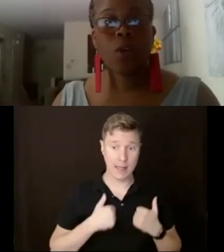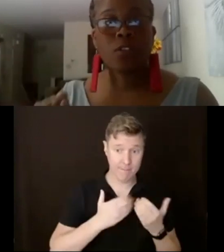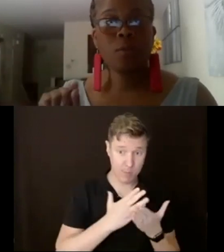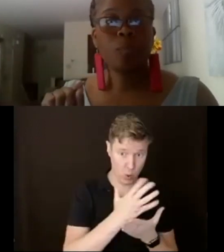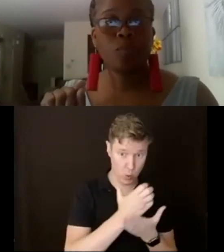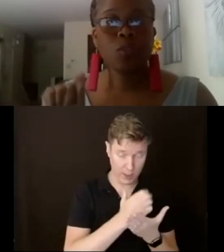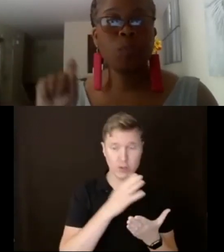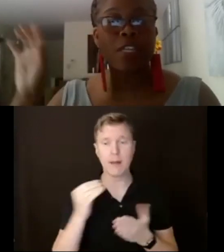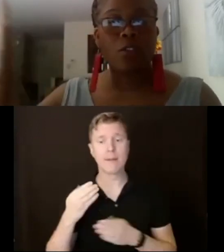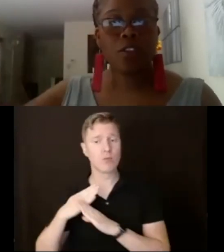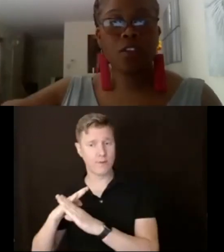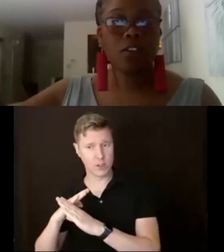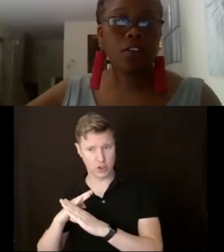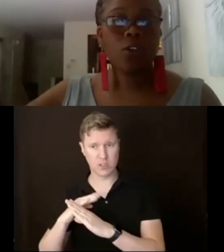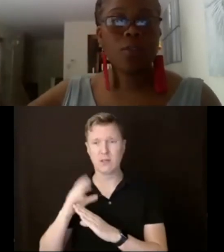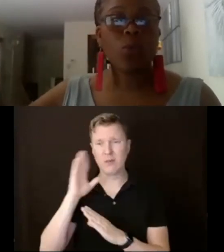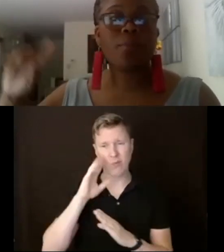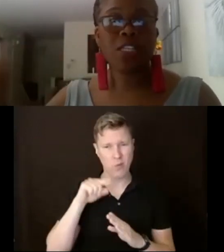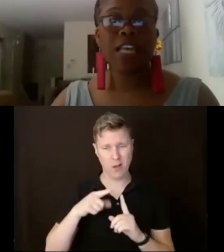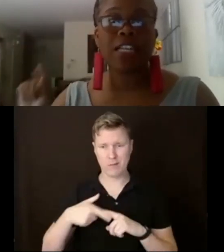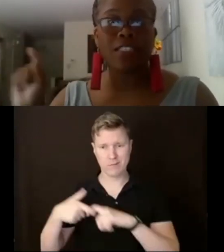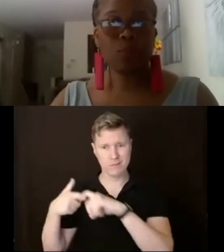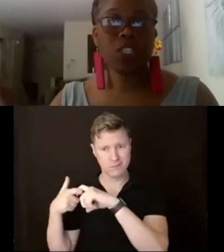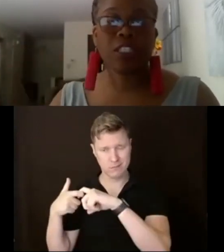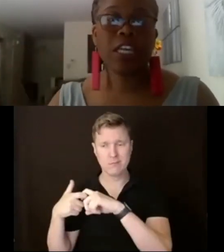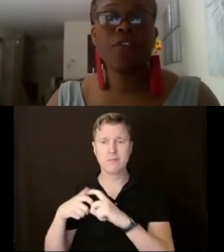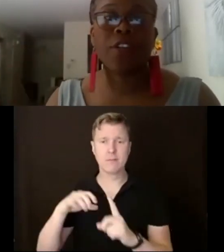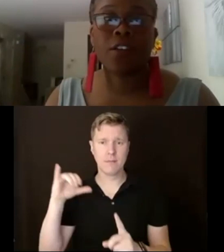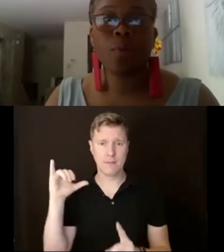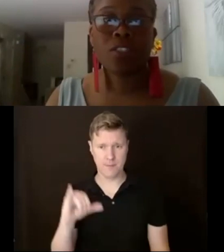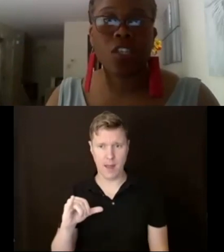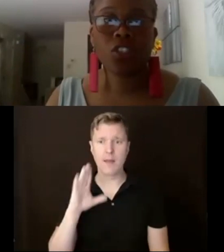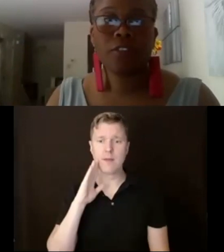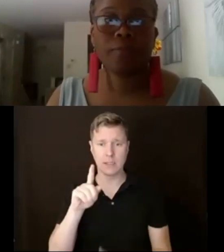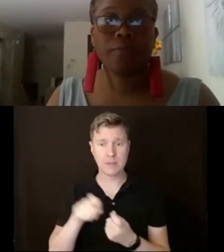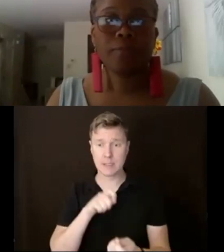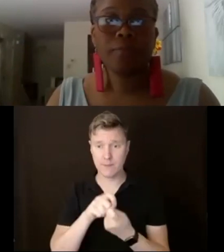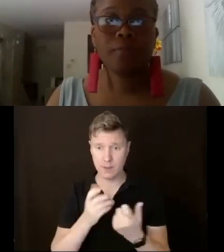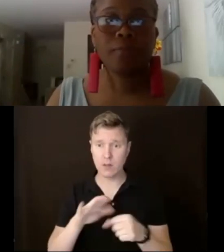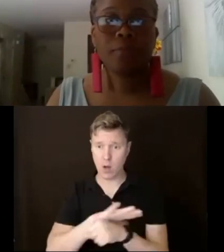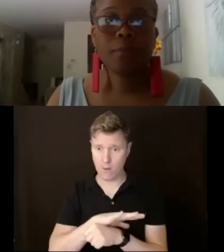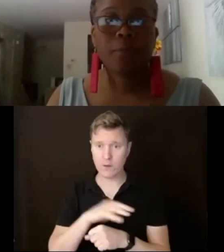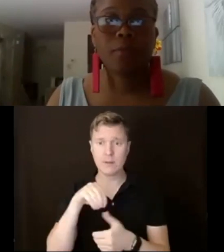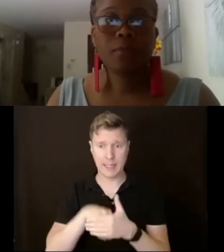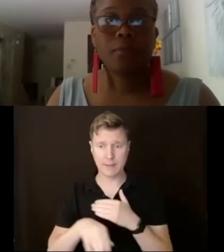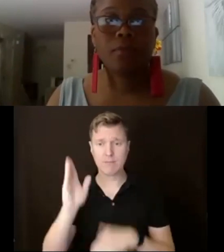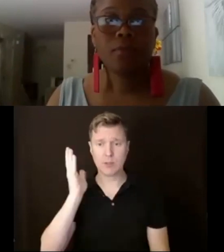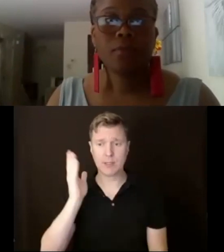So we're gonna just put that on the holding board because that is particularly covered in our presentation.